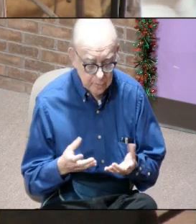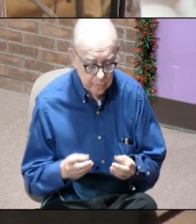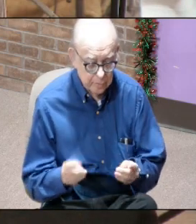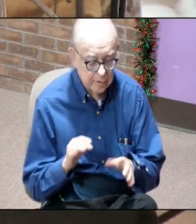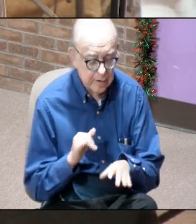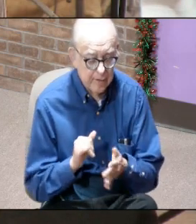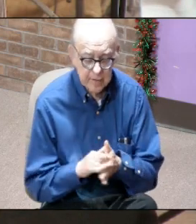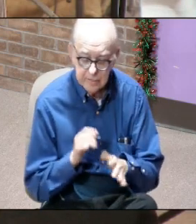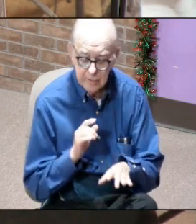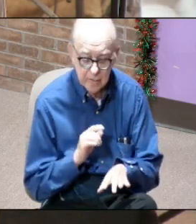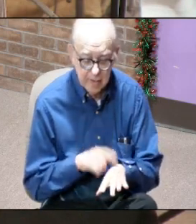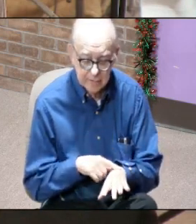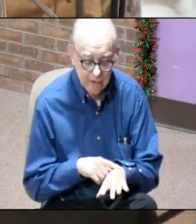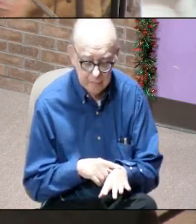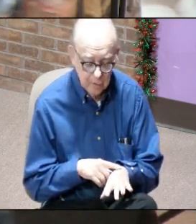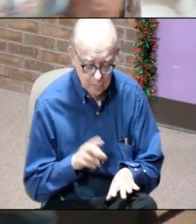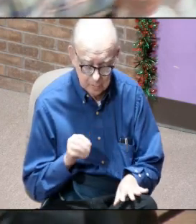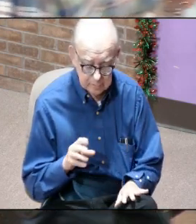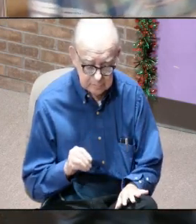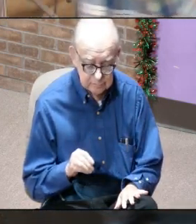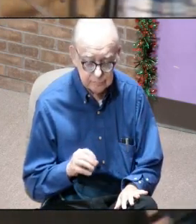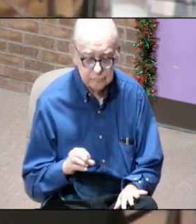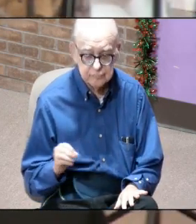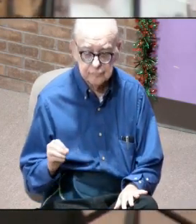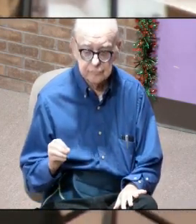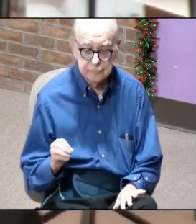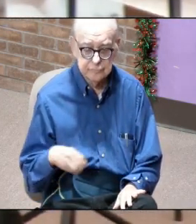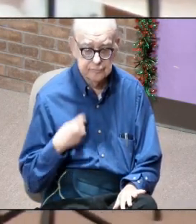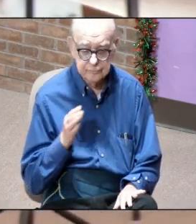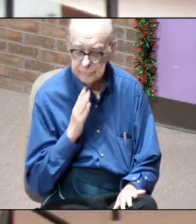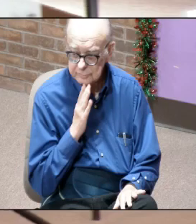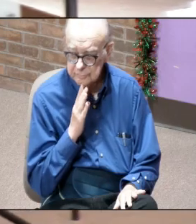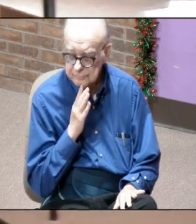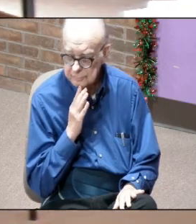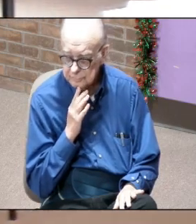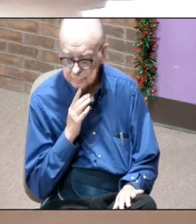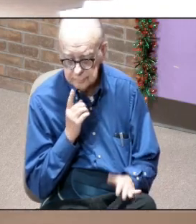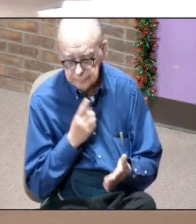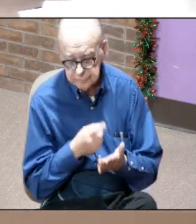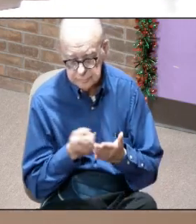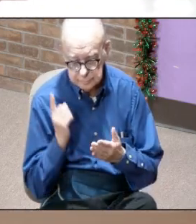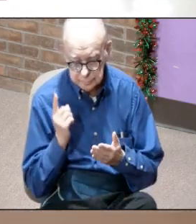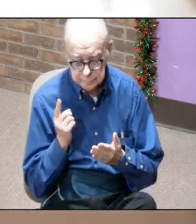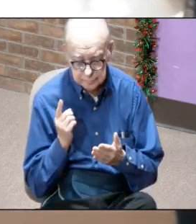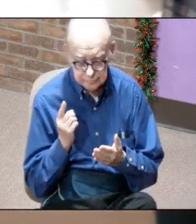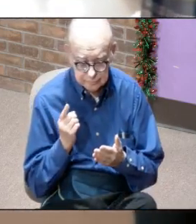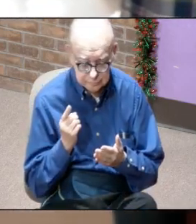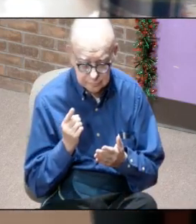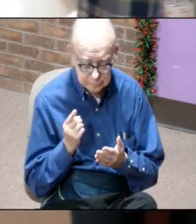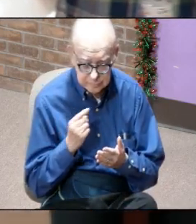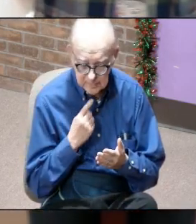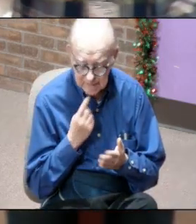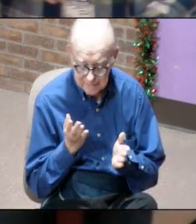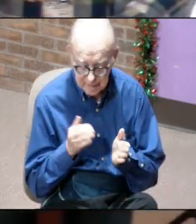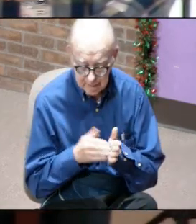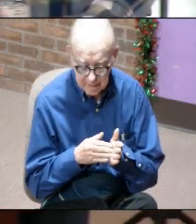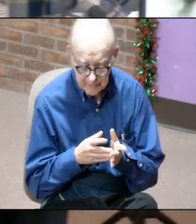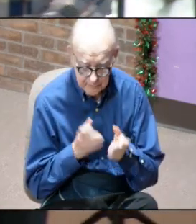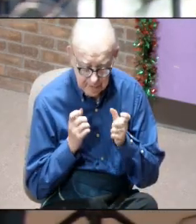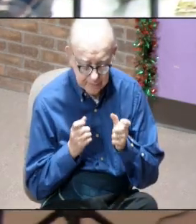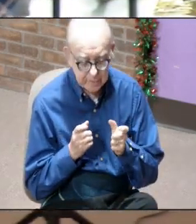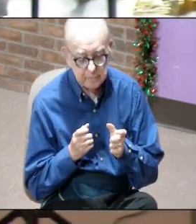of time. And so we were talking last week, and let me just kind of recap real